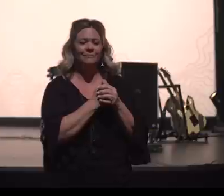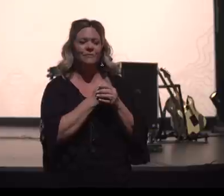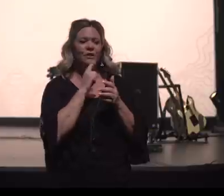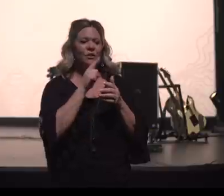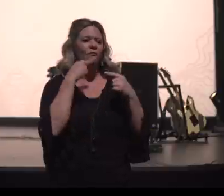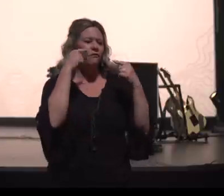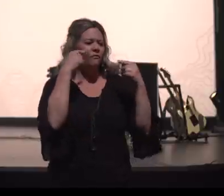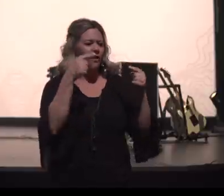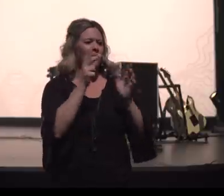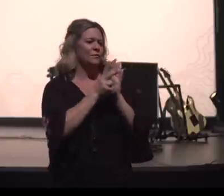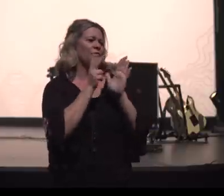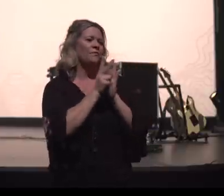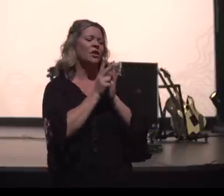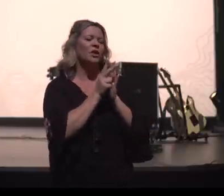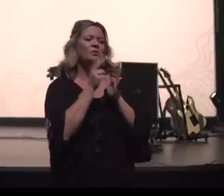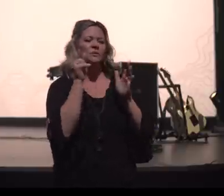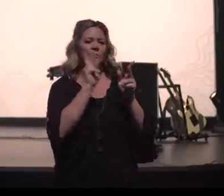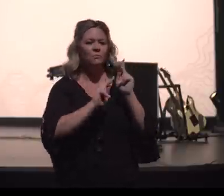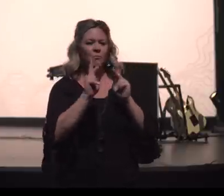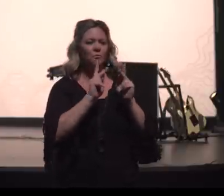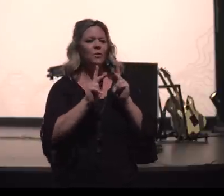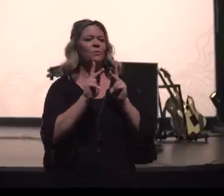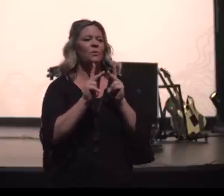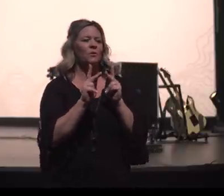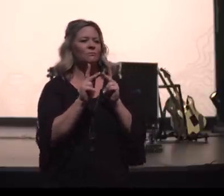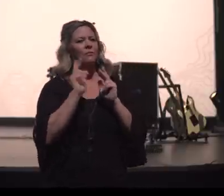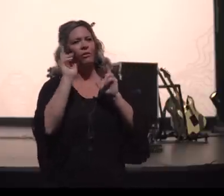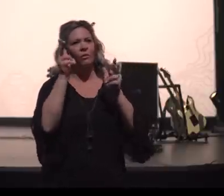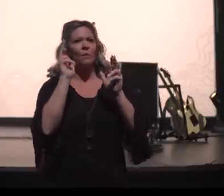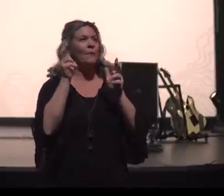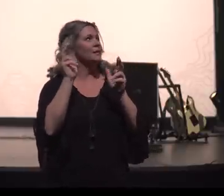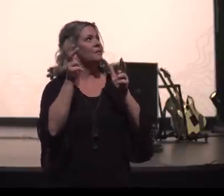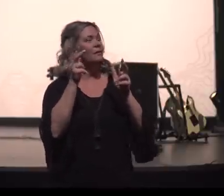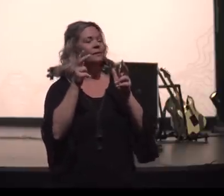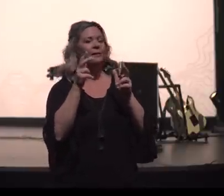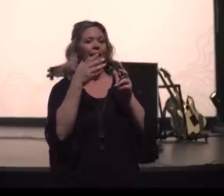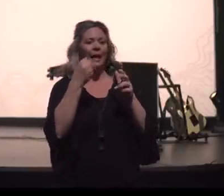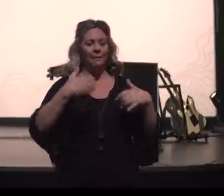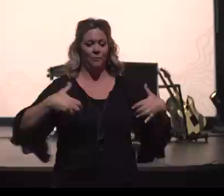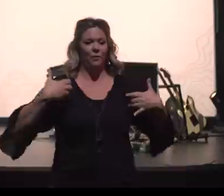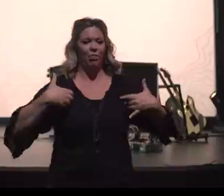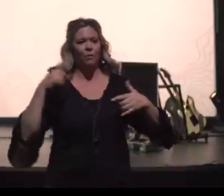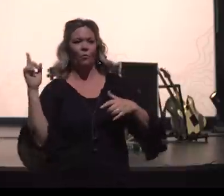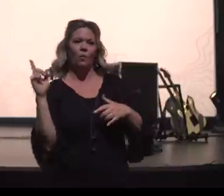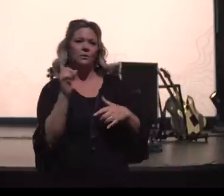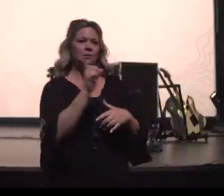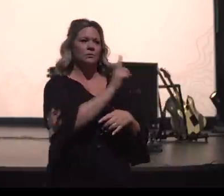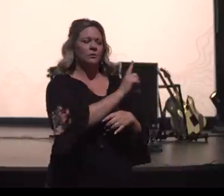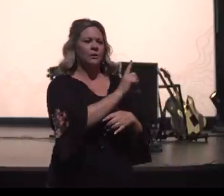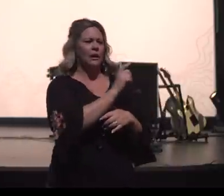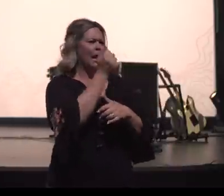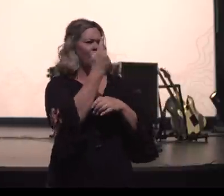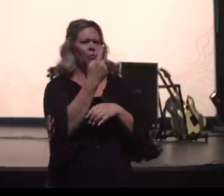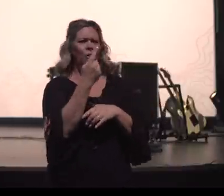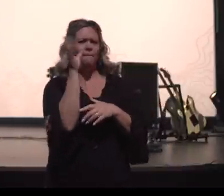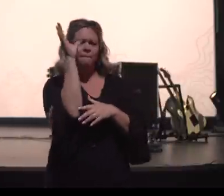There's a famous video of some people passing a basketball and a gorilla walks on screen, and everybody misses